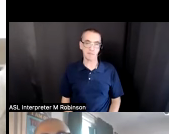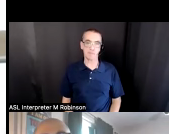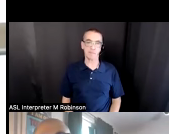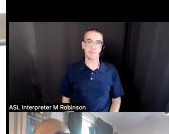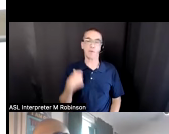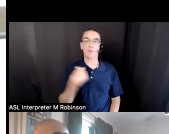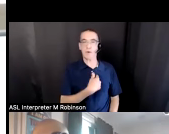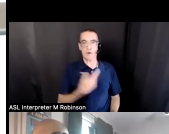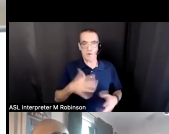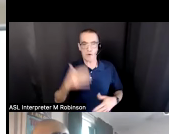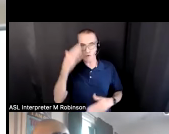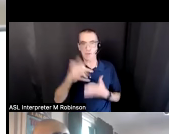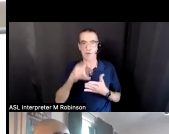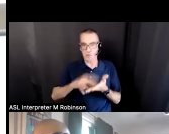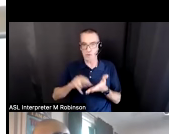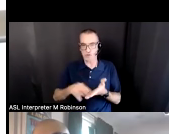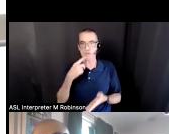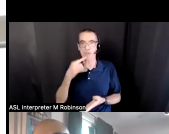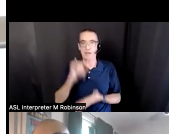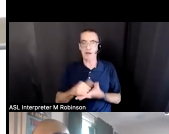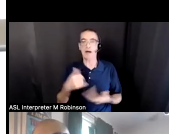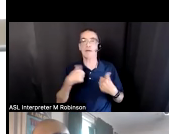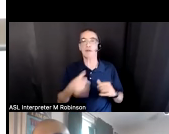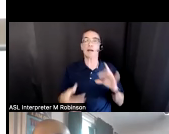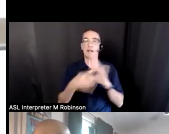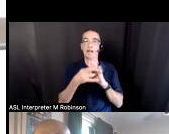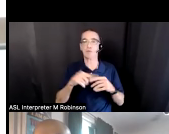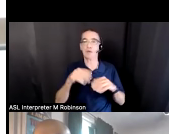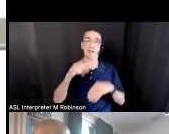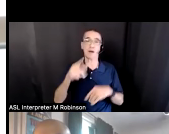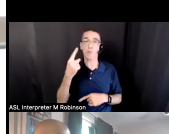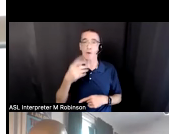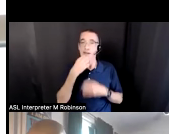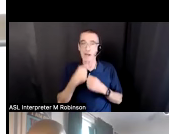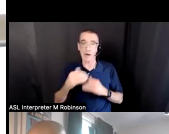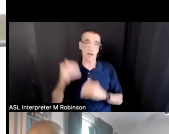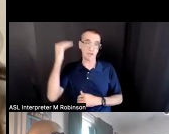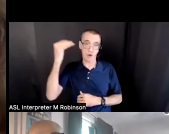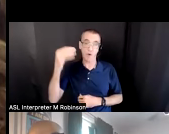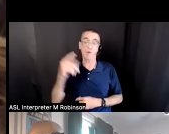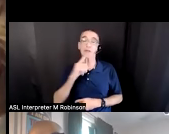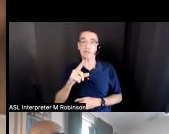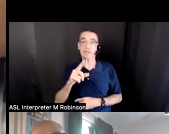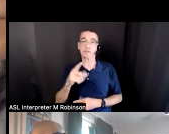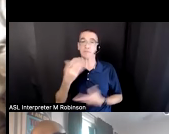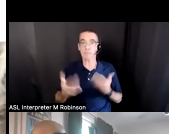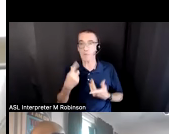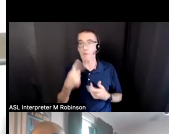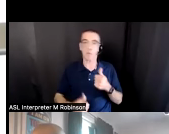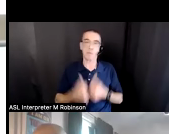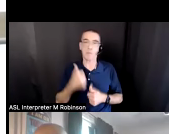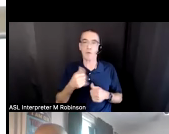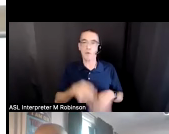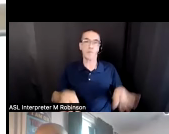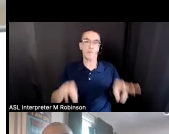we know that the research says having a connection to at least one caring adult is probably one of the most